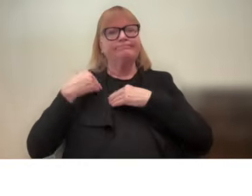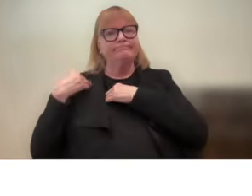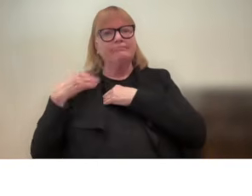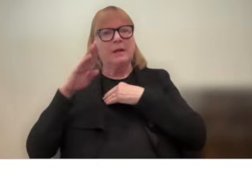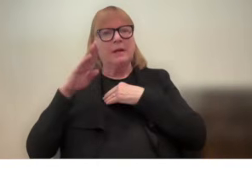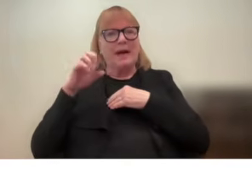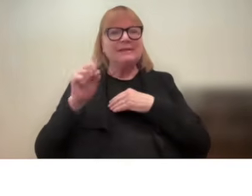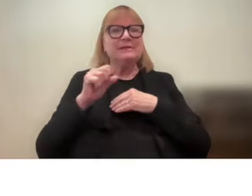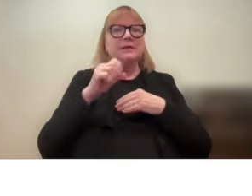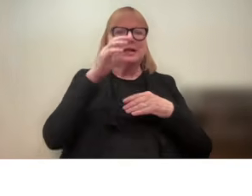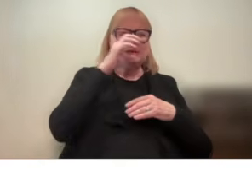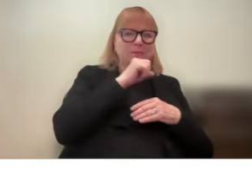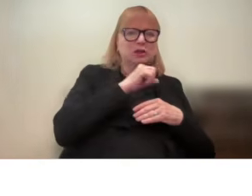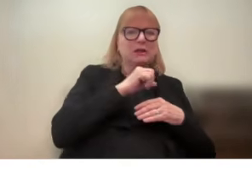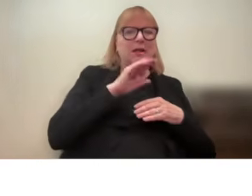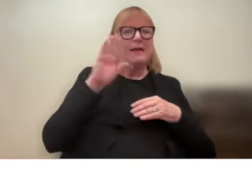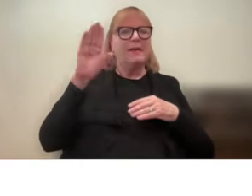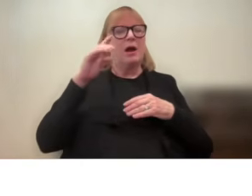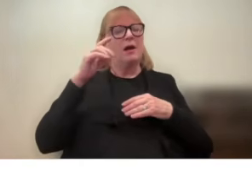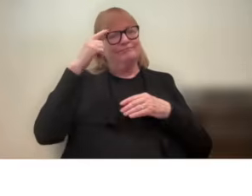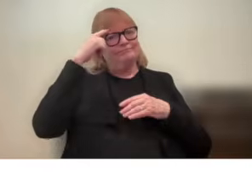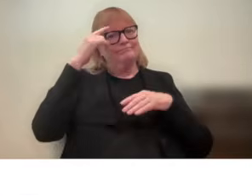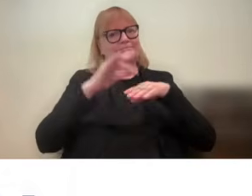assumptions, and blind spots.